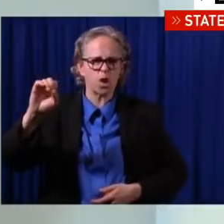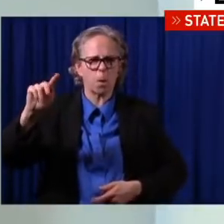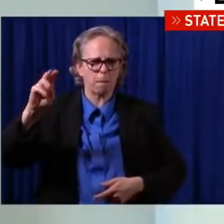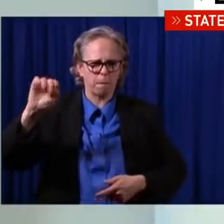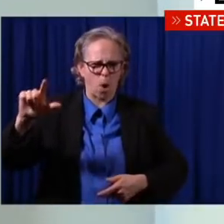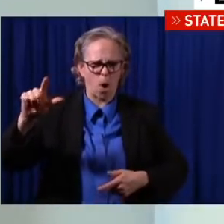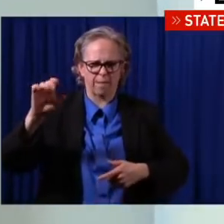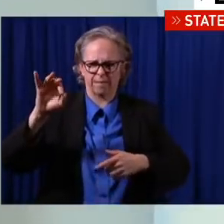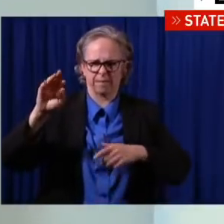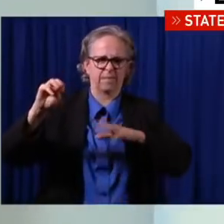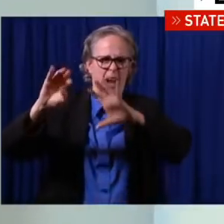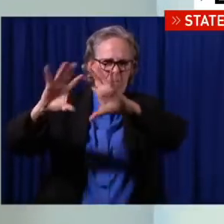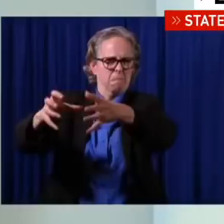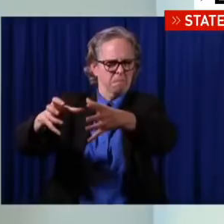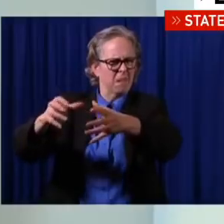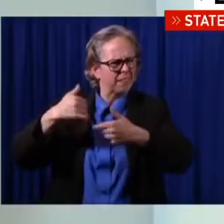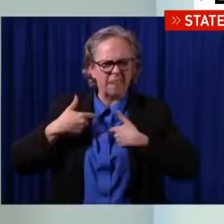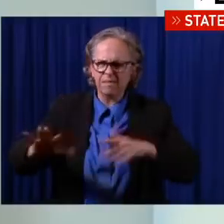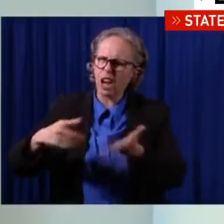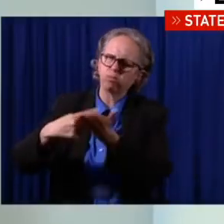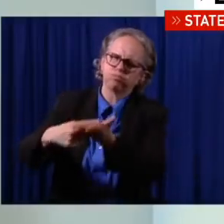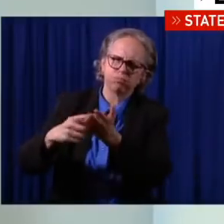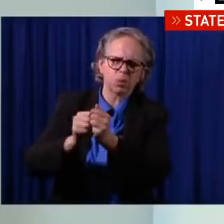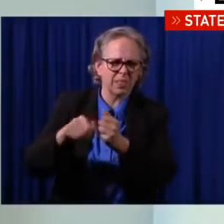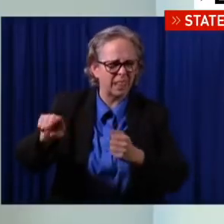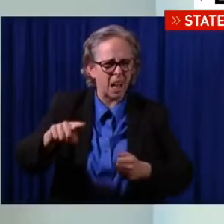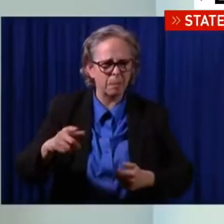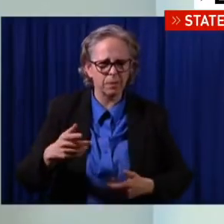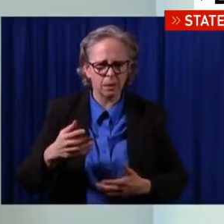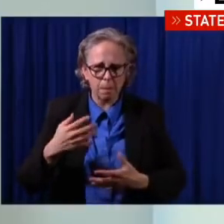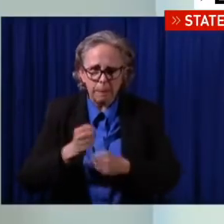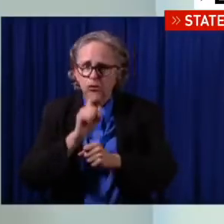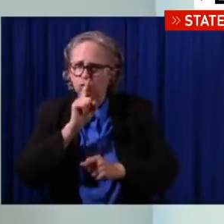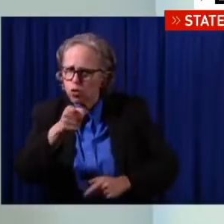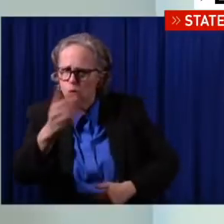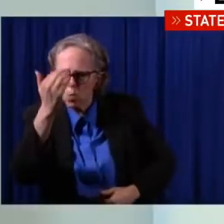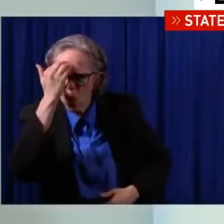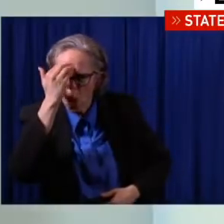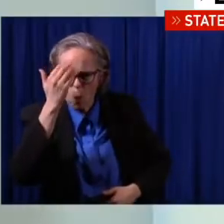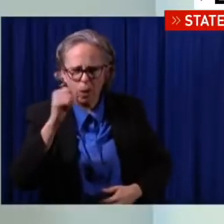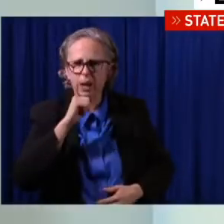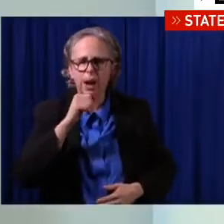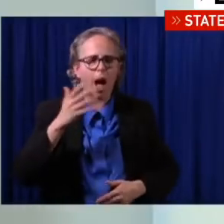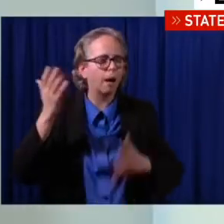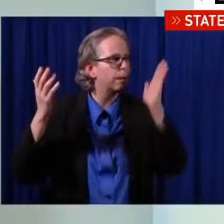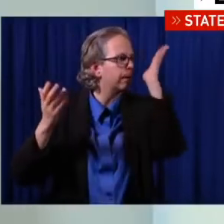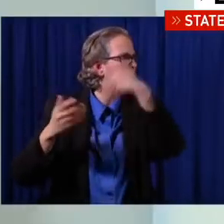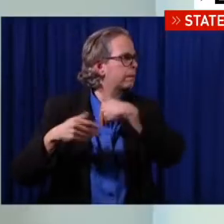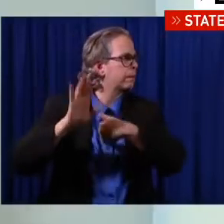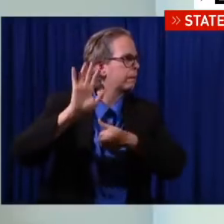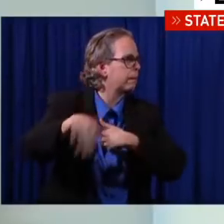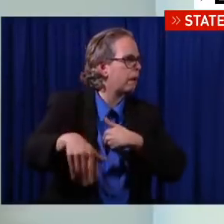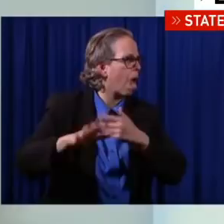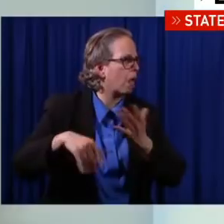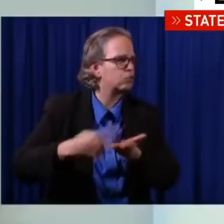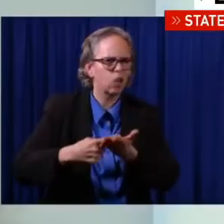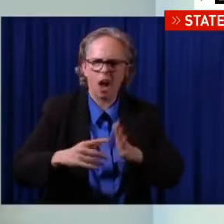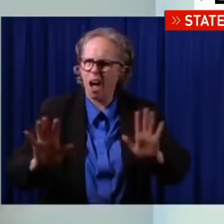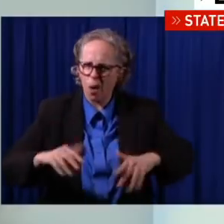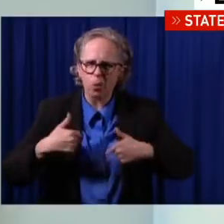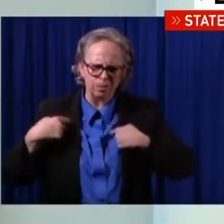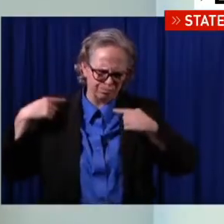So I just want to make sure that you know that we're having ongoing conversations with them about